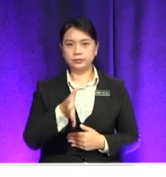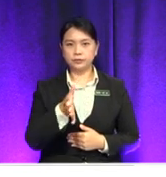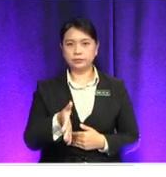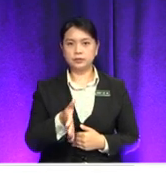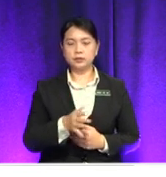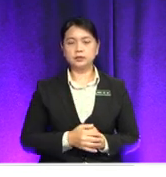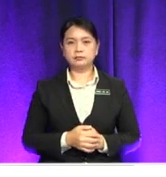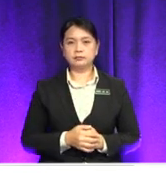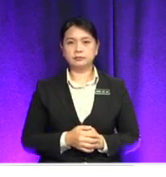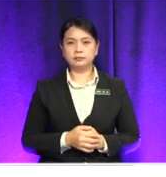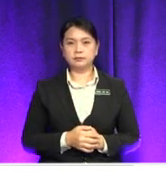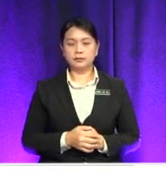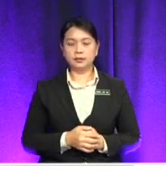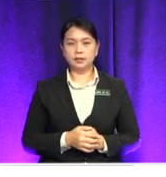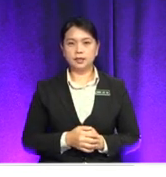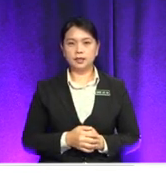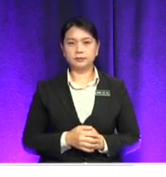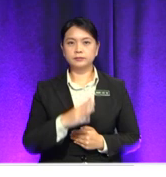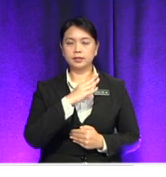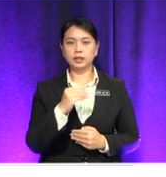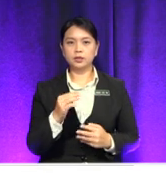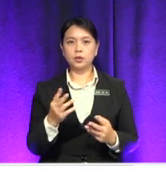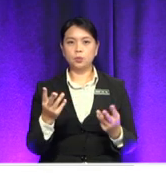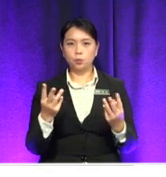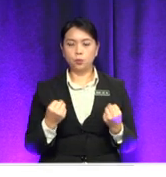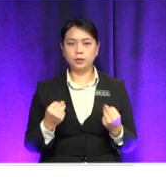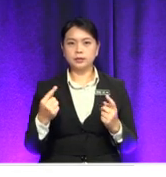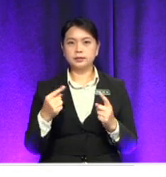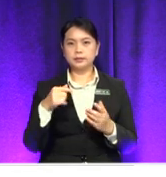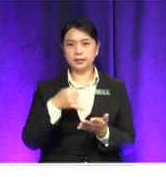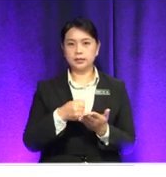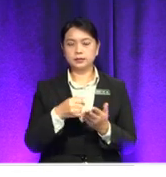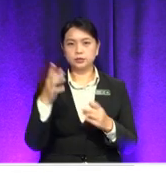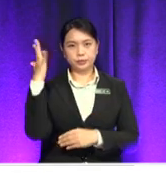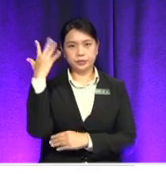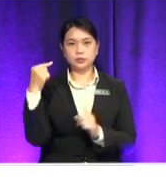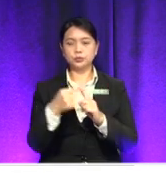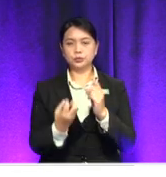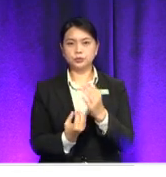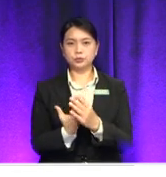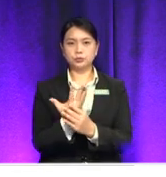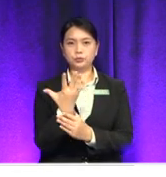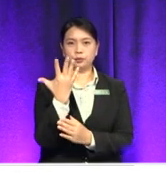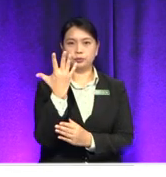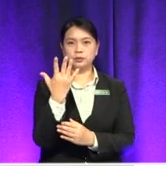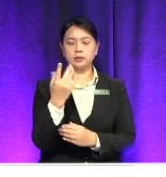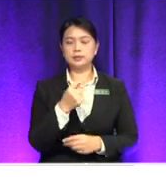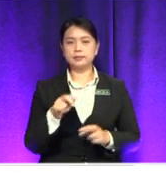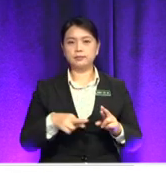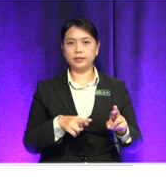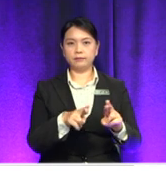forest alone. I want the trees to grow. The rivers run free,